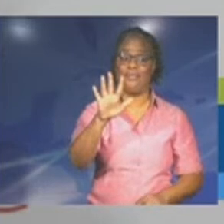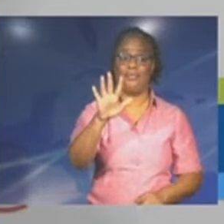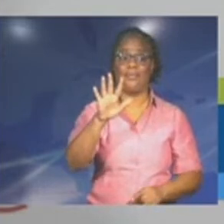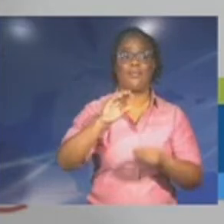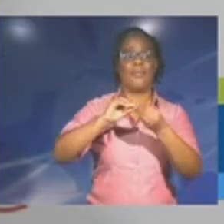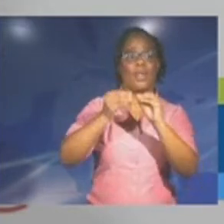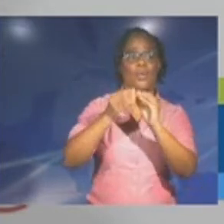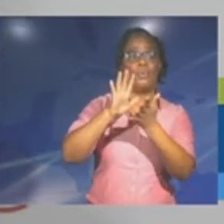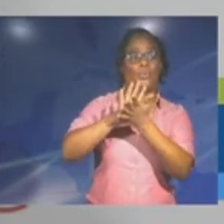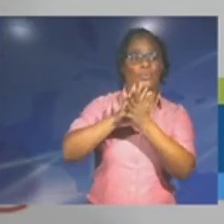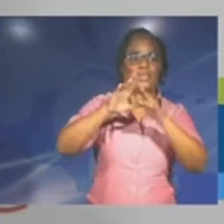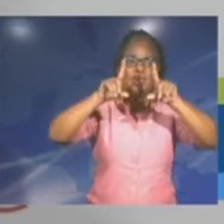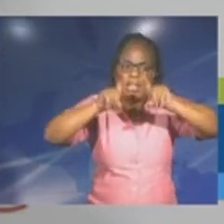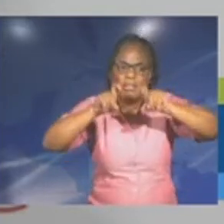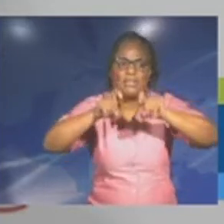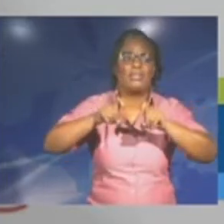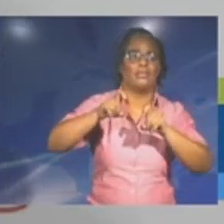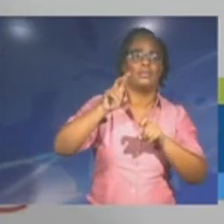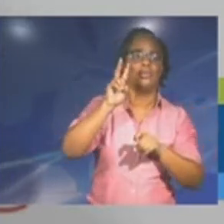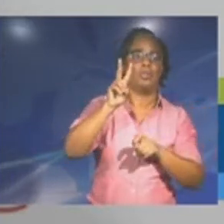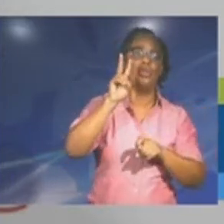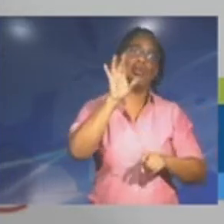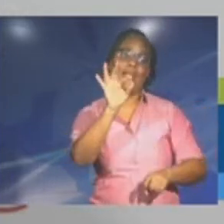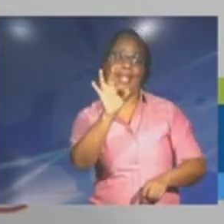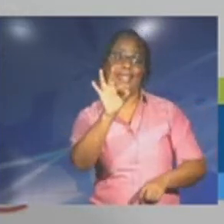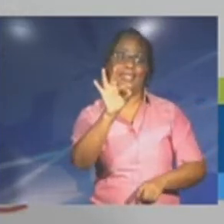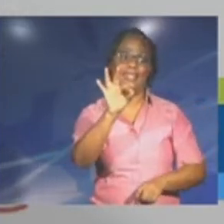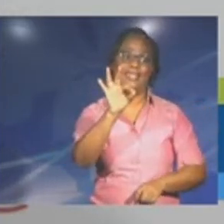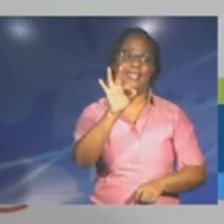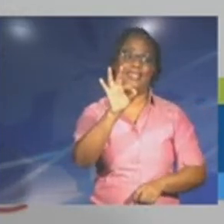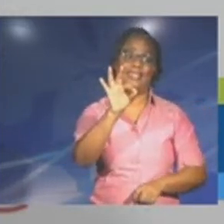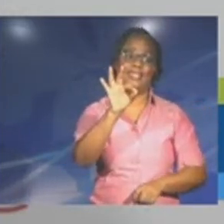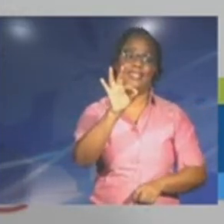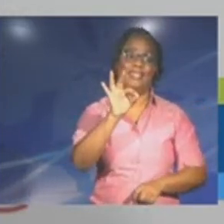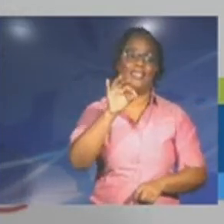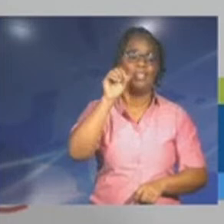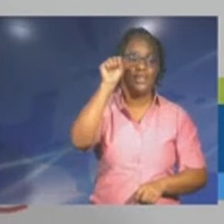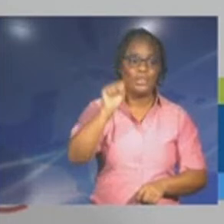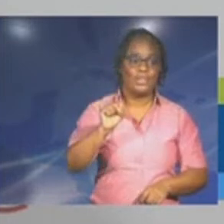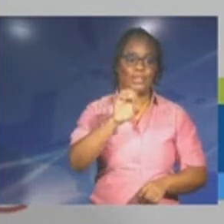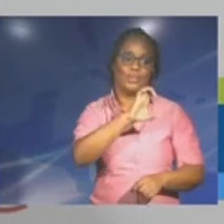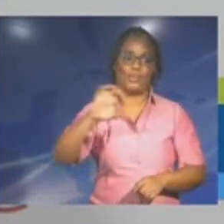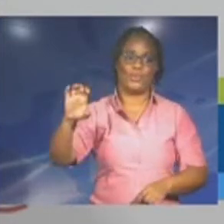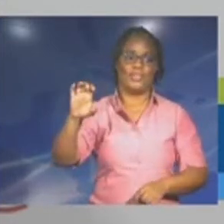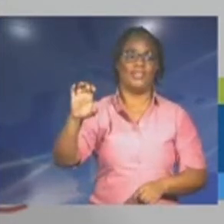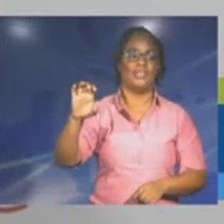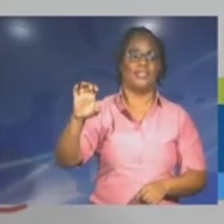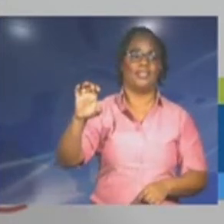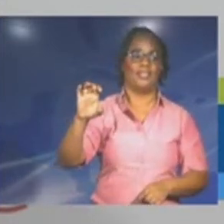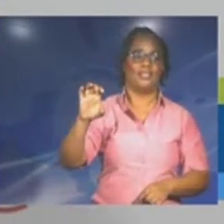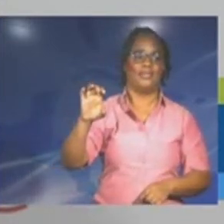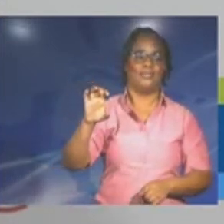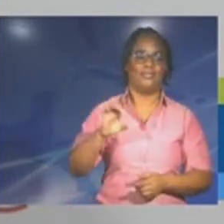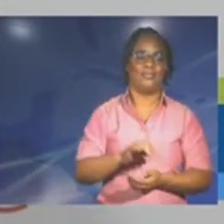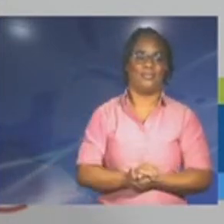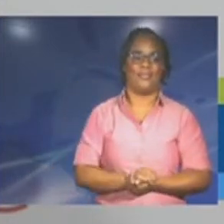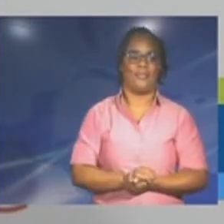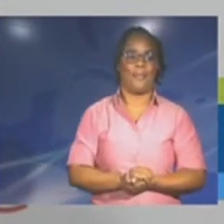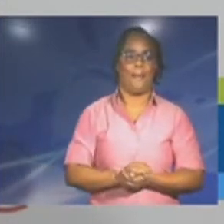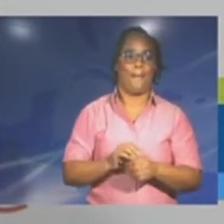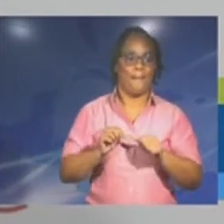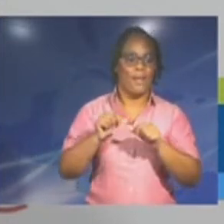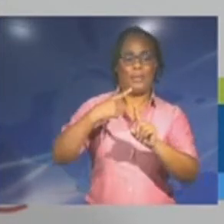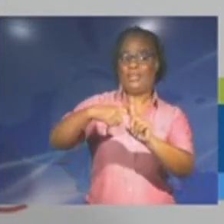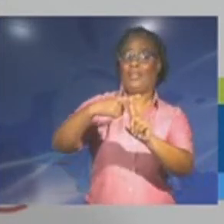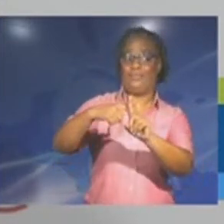tested, 28. Southeast, I suppose that is SE Southeast. Number of positive